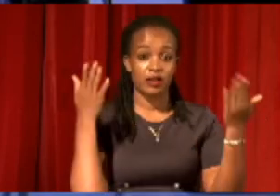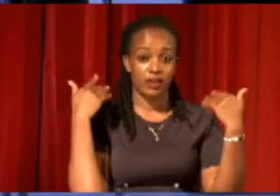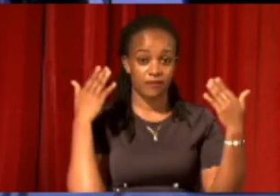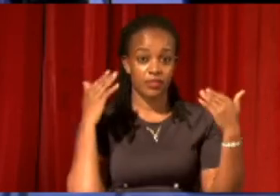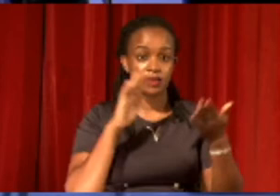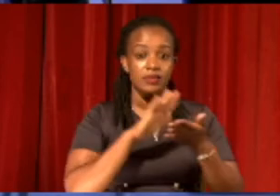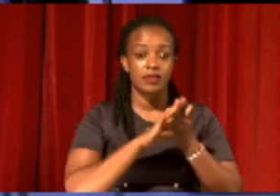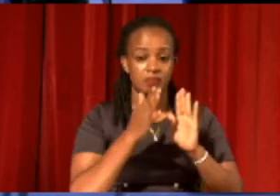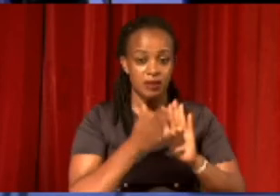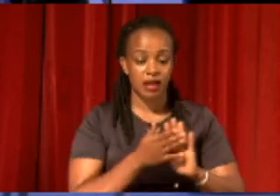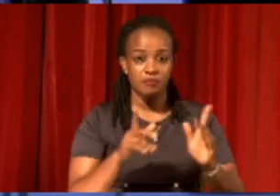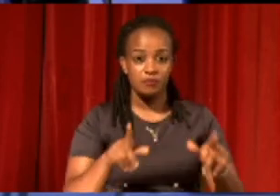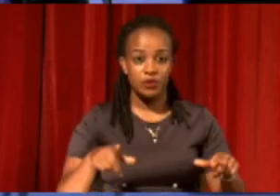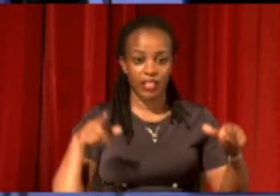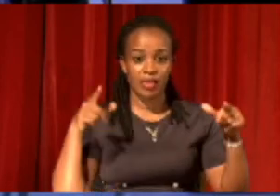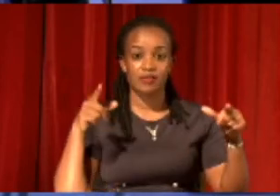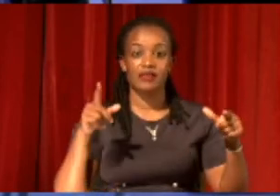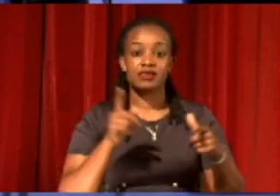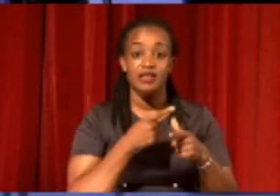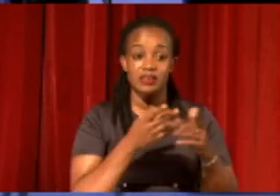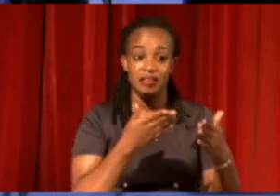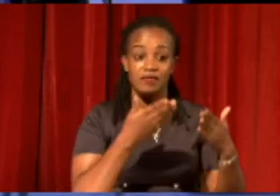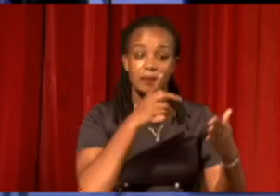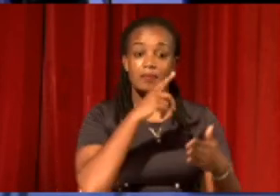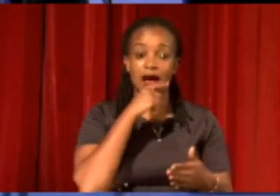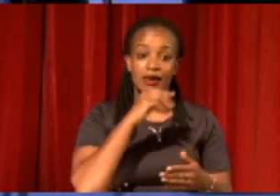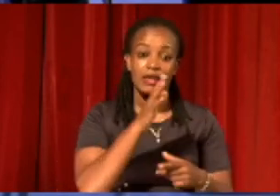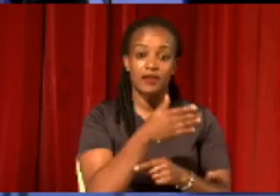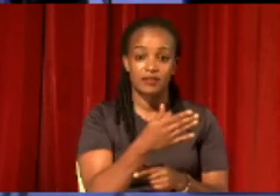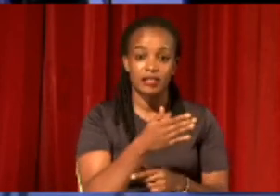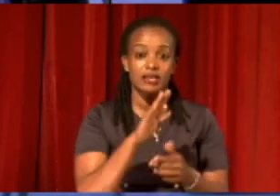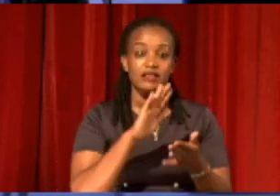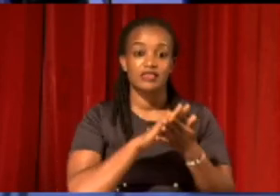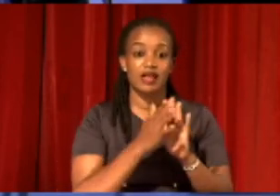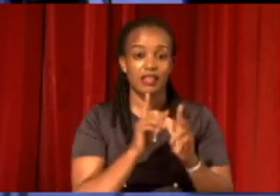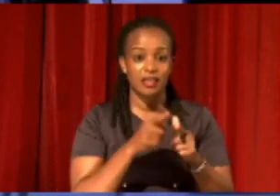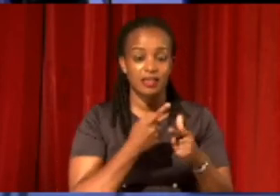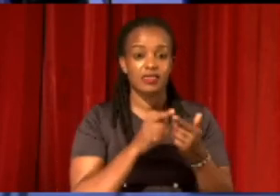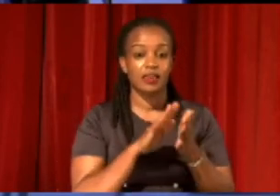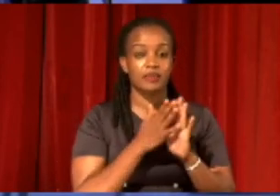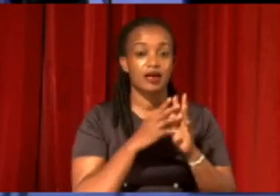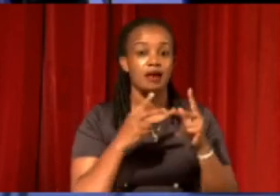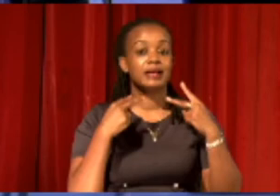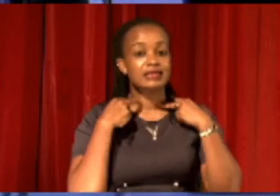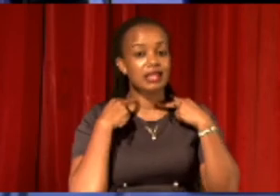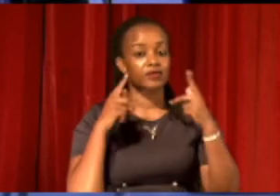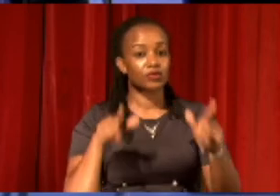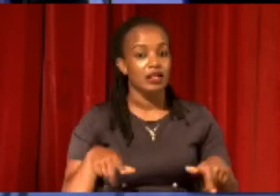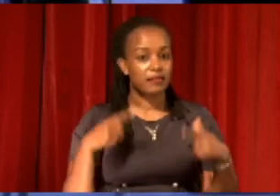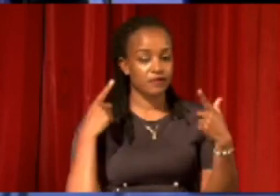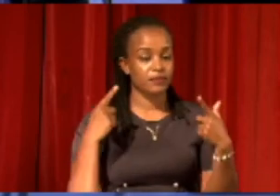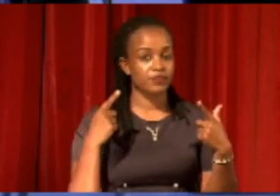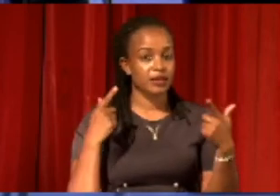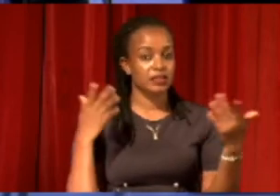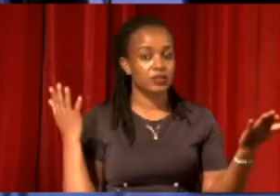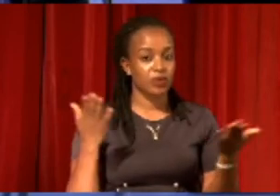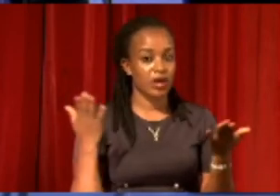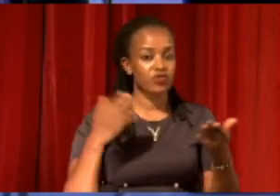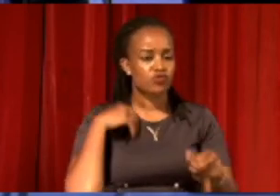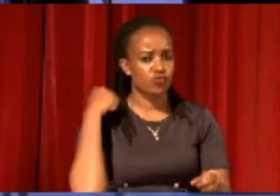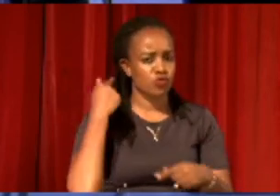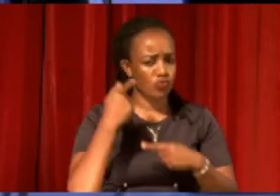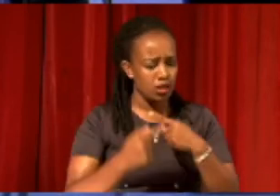becomes a slave to himself. And that's the one of the most important things about this project. It's a work for pay, whereby you keep on